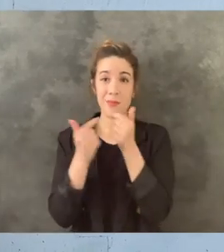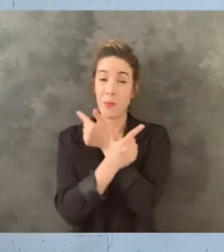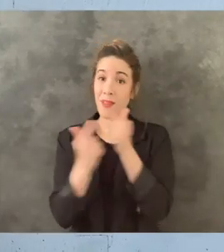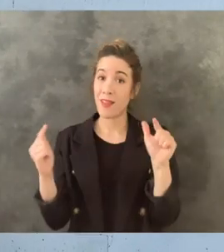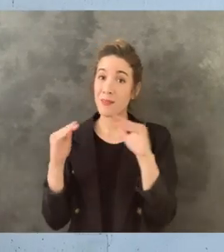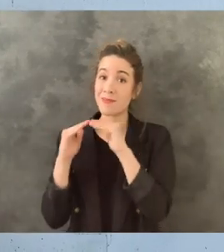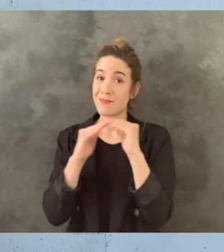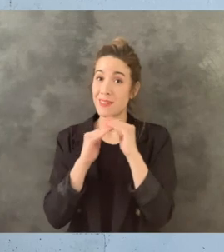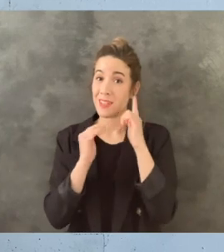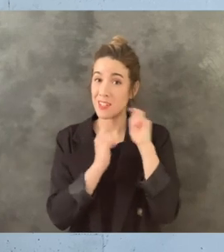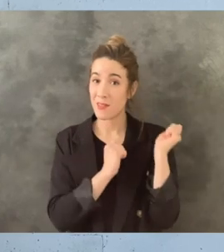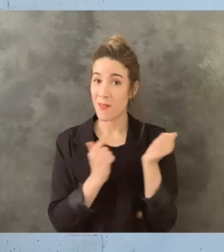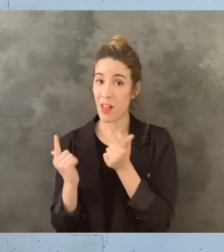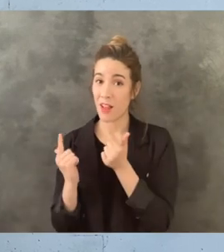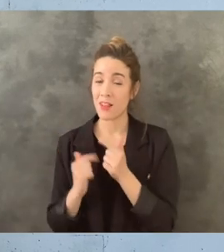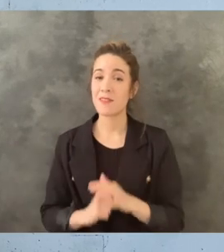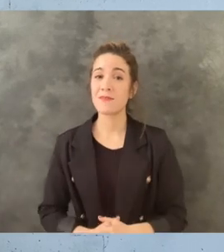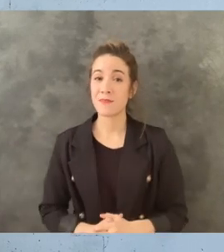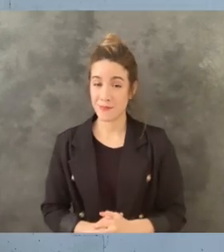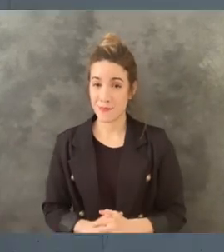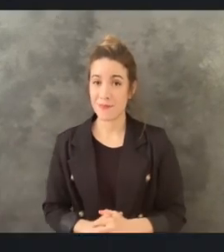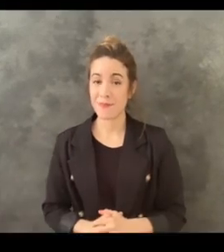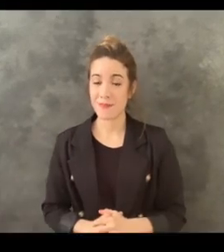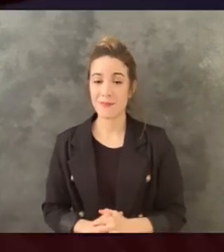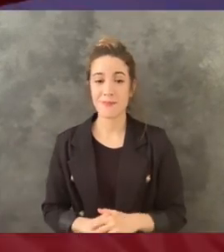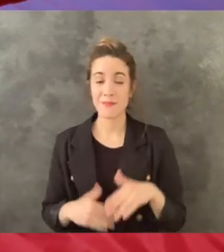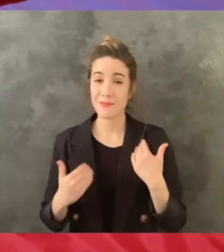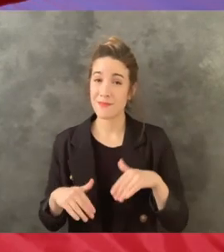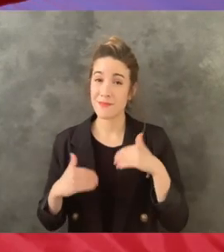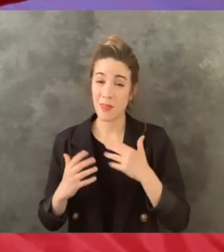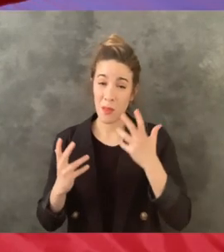God, indivisible, with liberty and justice for all.